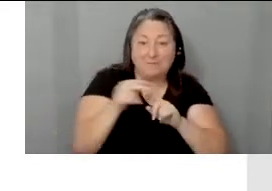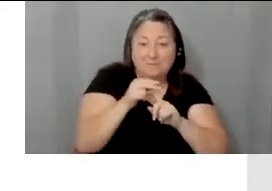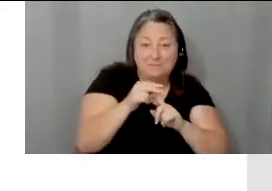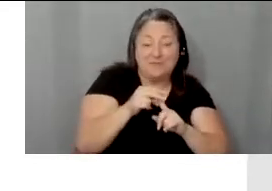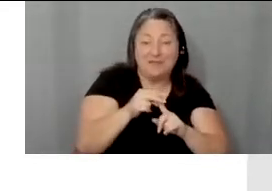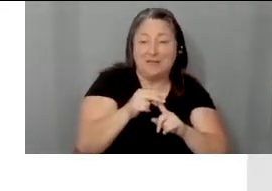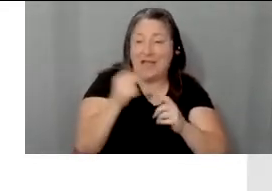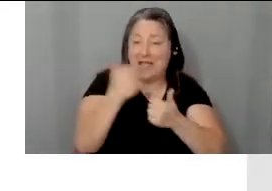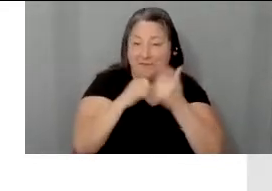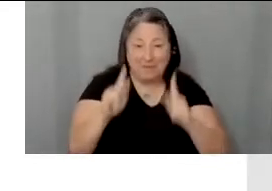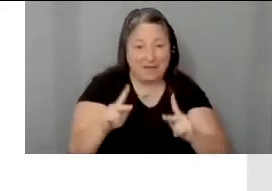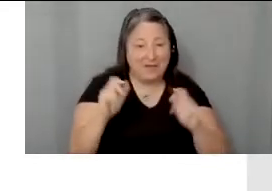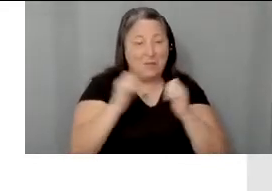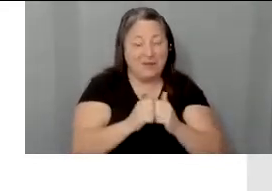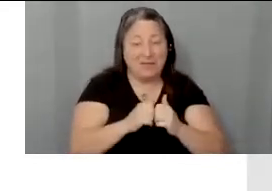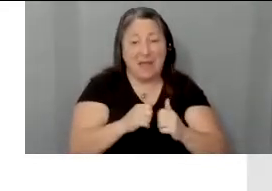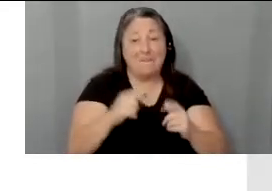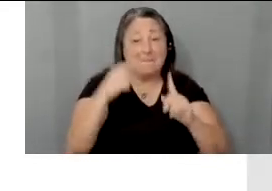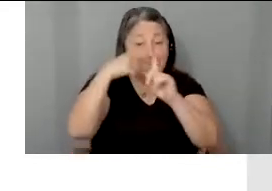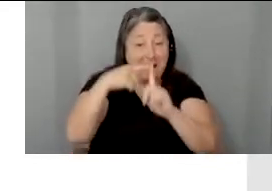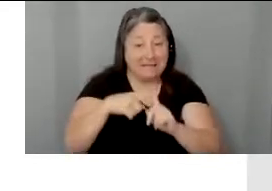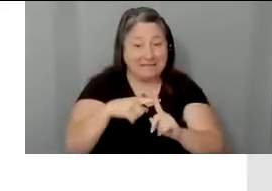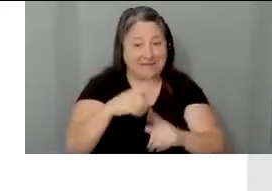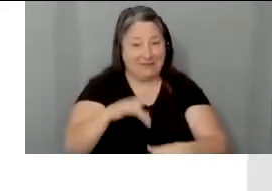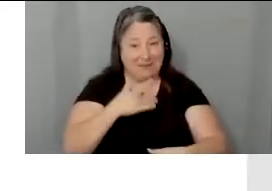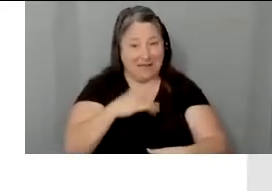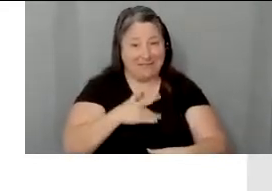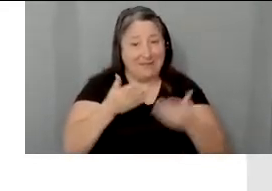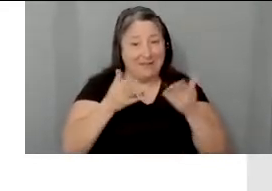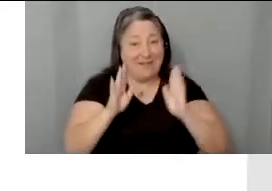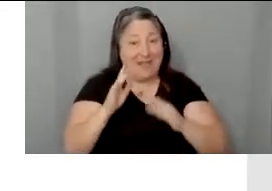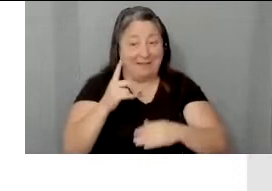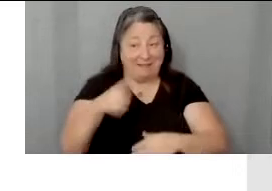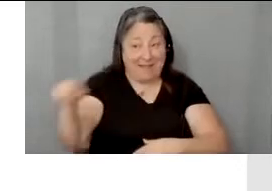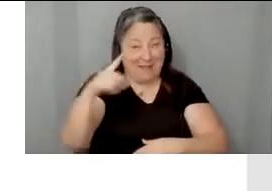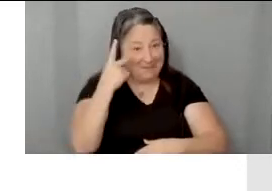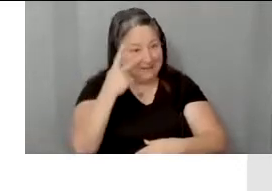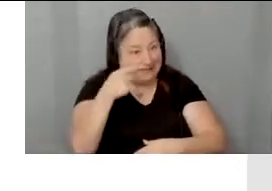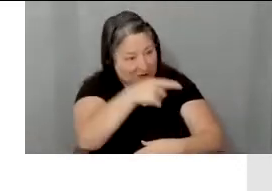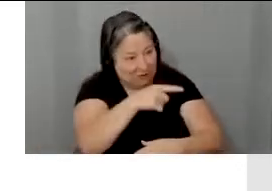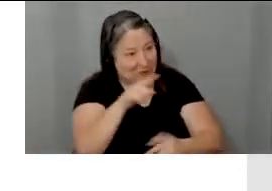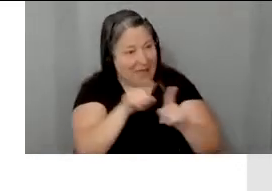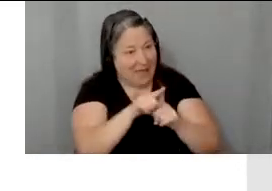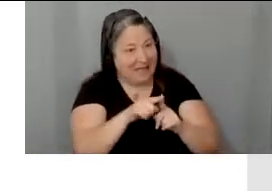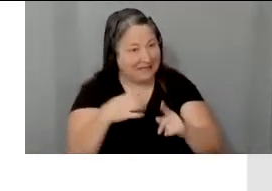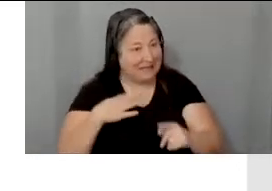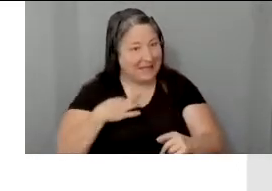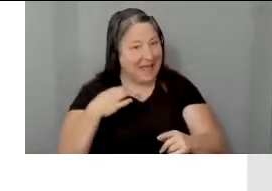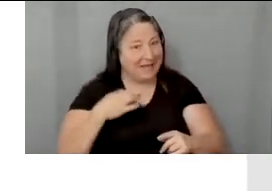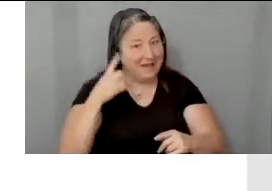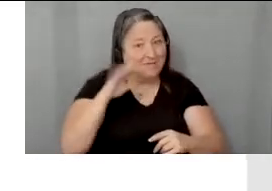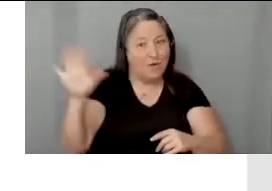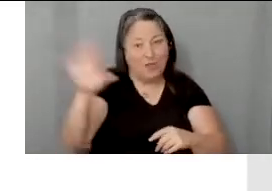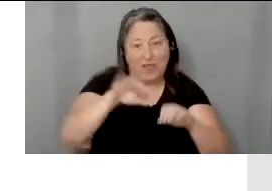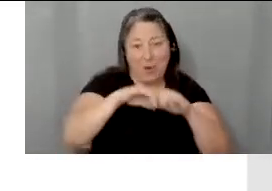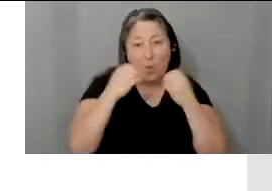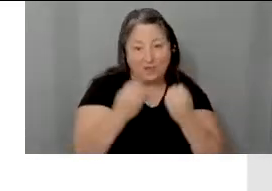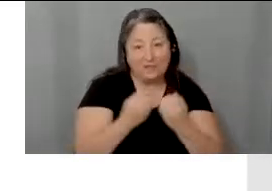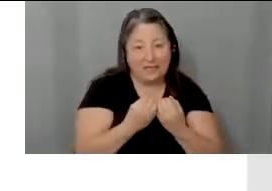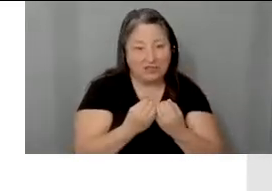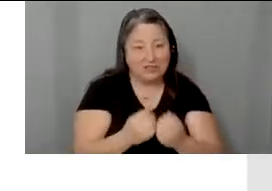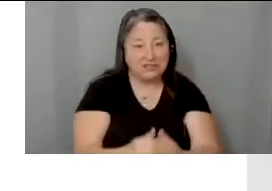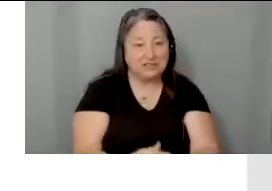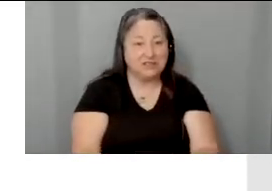positive impression and will allow them to see you as a potential candidate for their organization. Next slide, please.